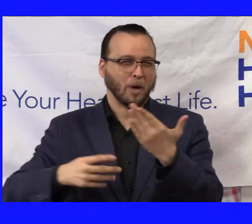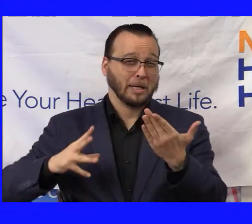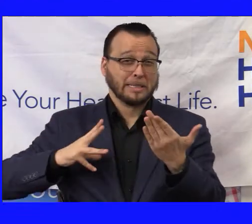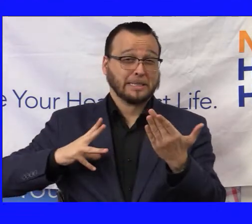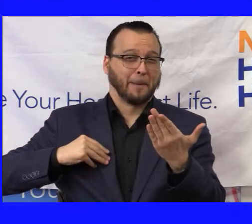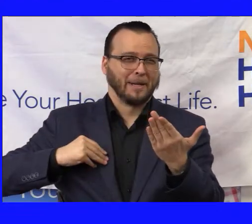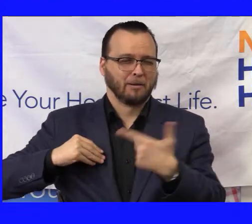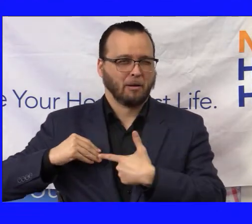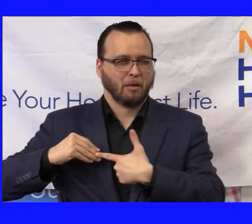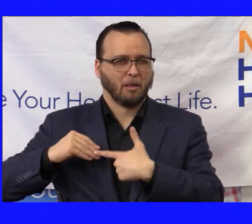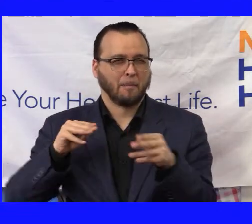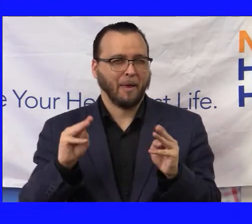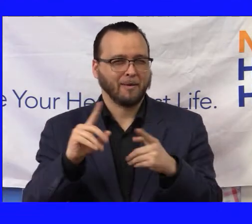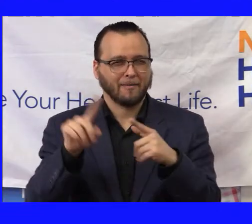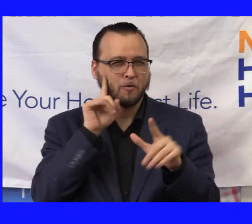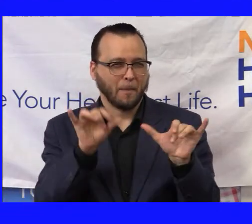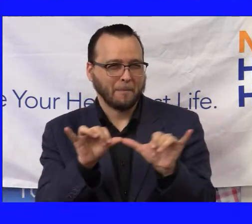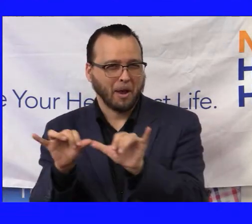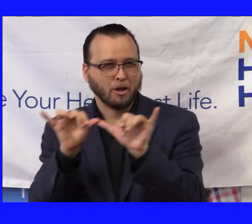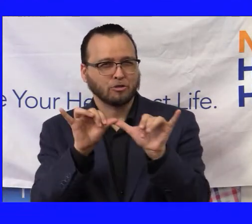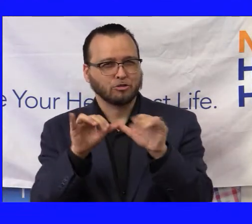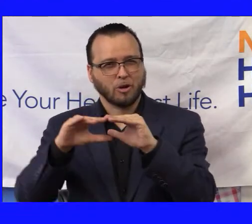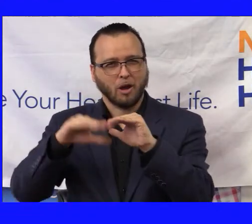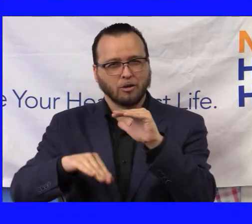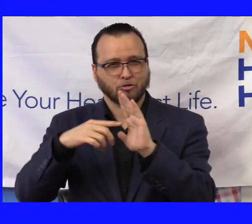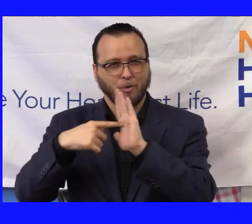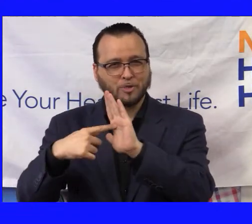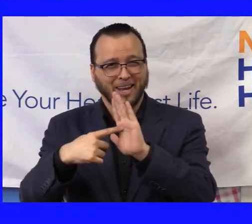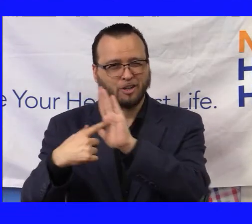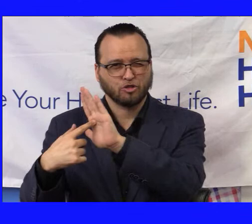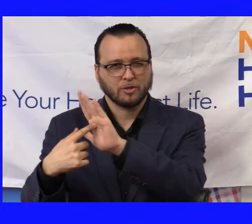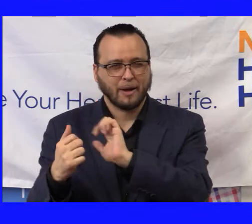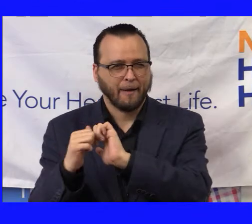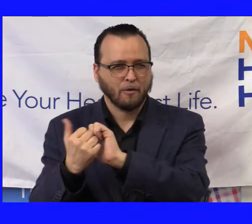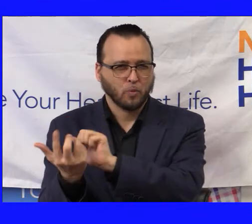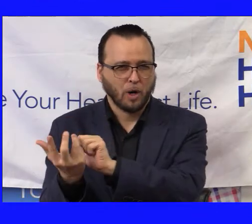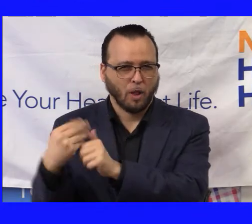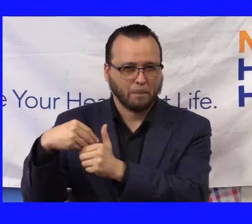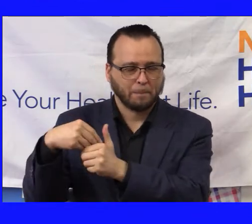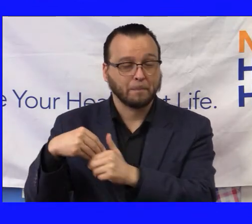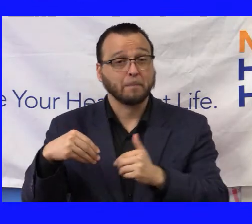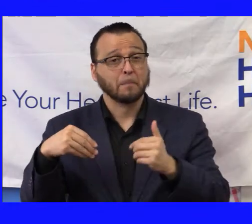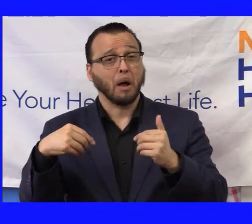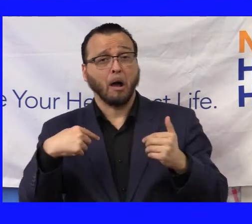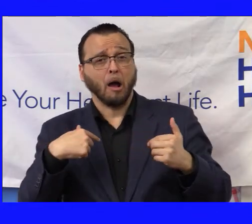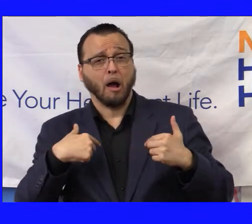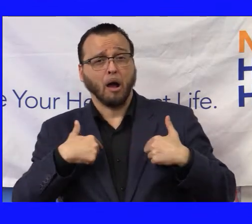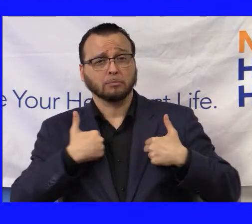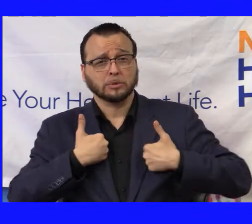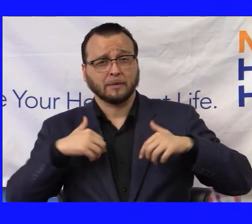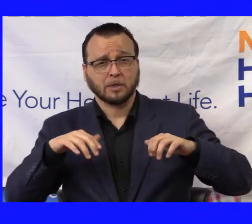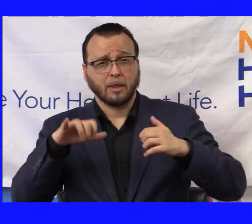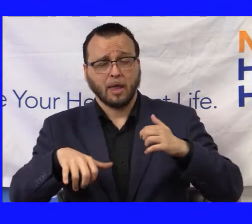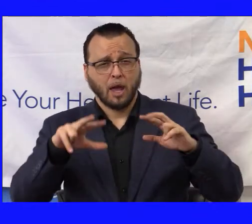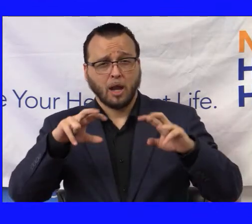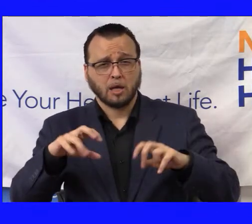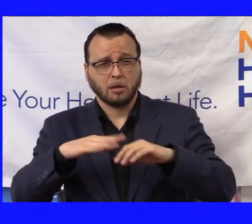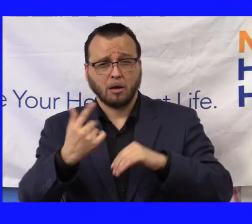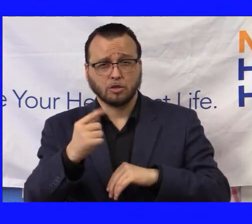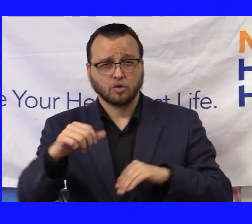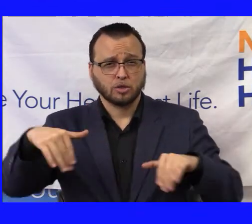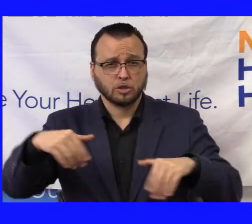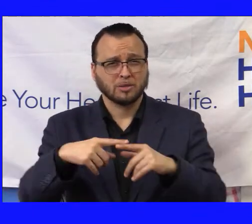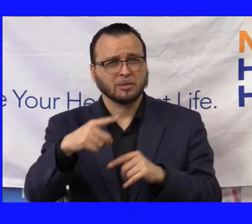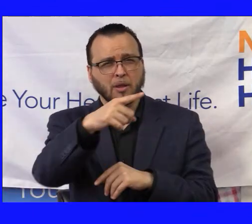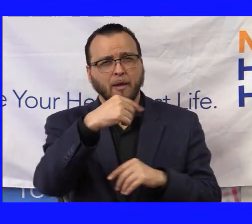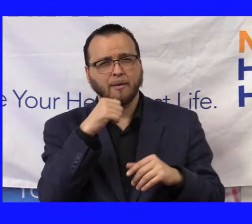there for measuring an underrepresentation. And I haven't done that analysis on Georgia, and they said they were off